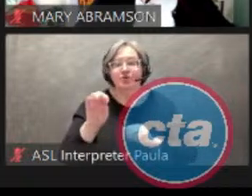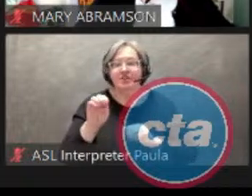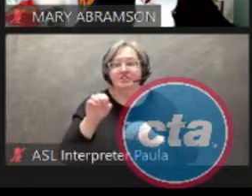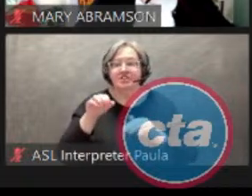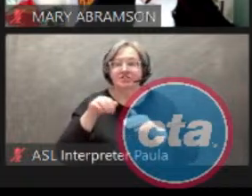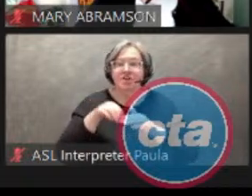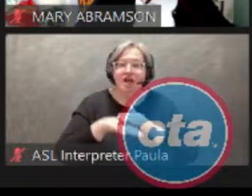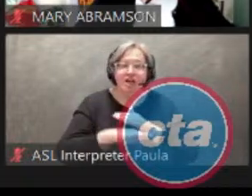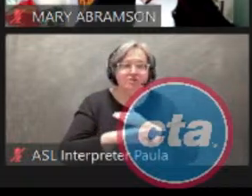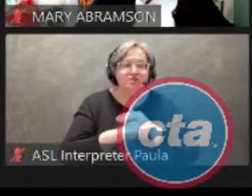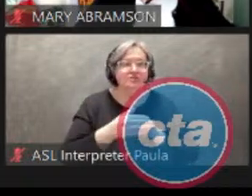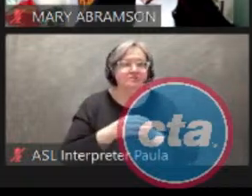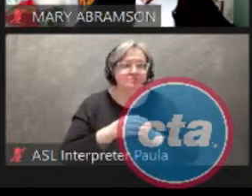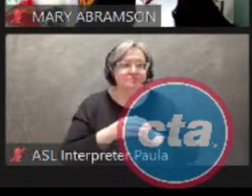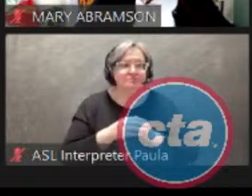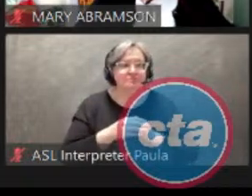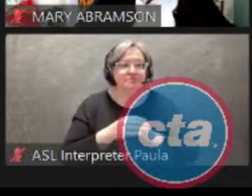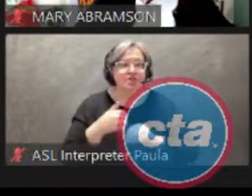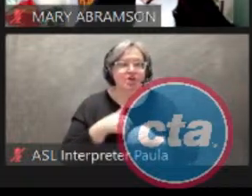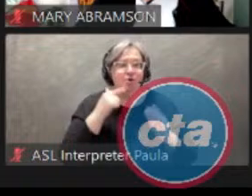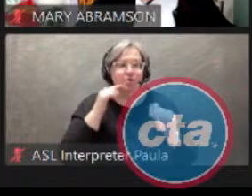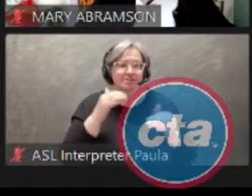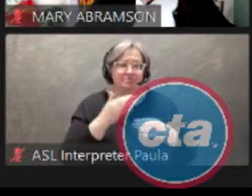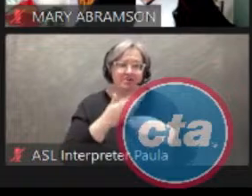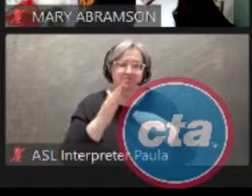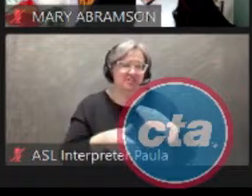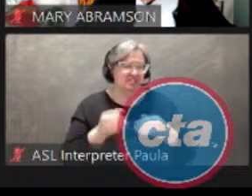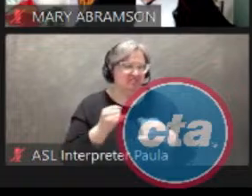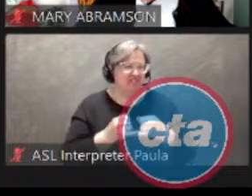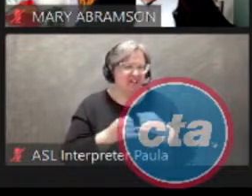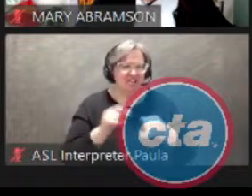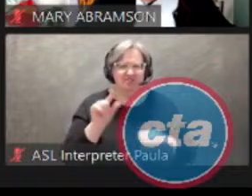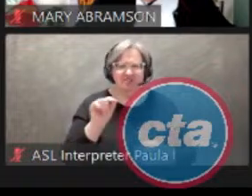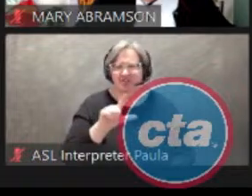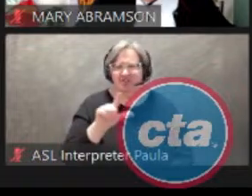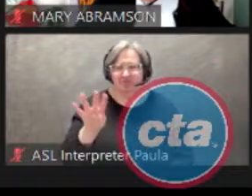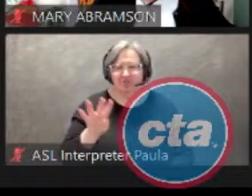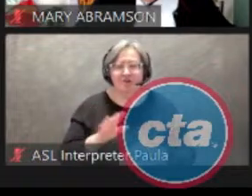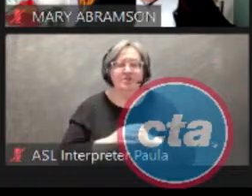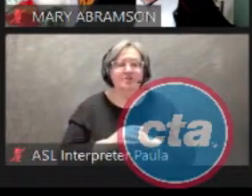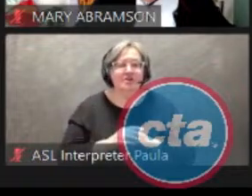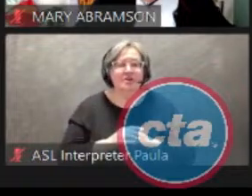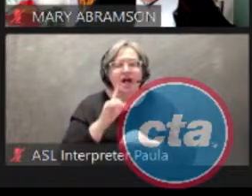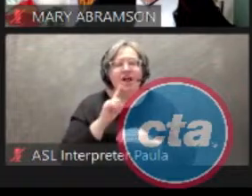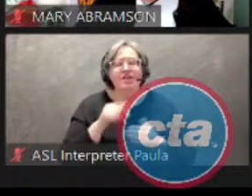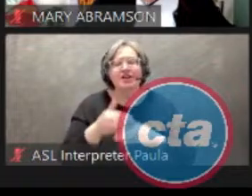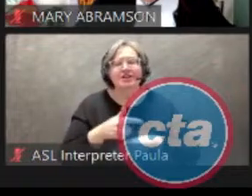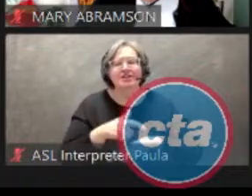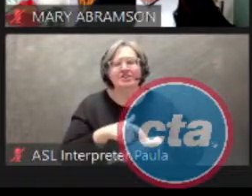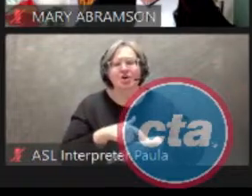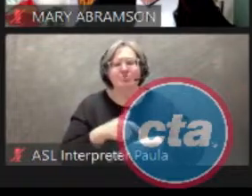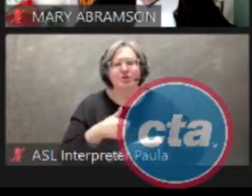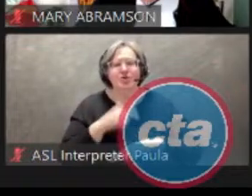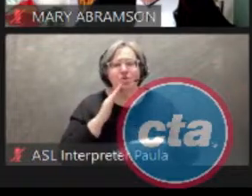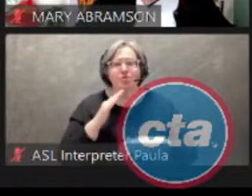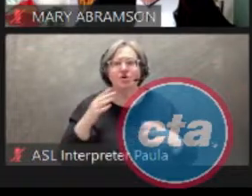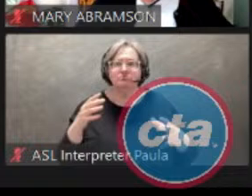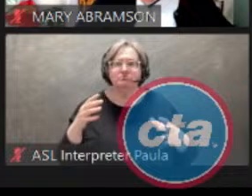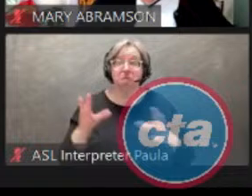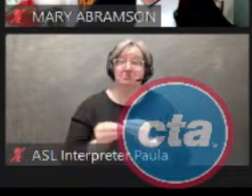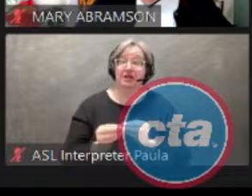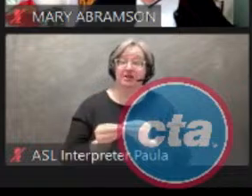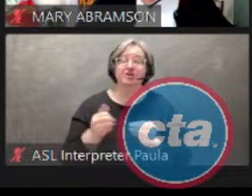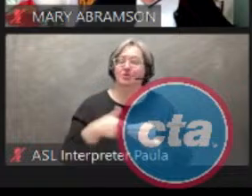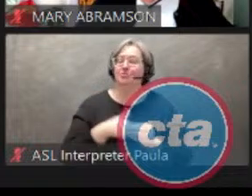Station, which, as I previously said, we're expecting to have done by end of 2024. I think next time we will convene, we'll have a couple